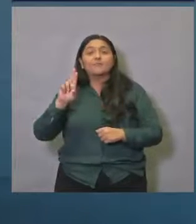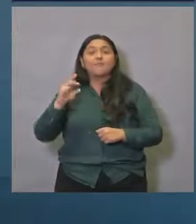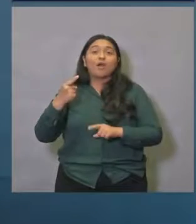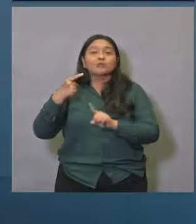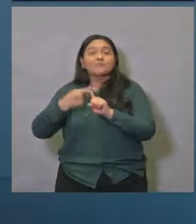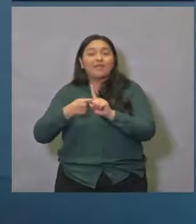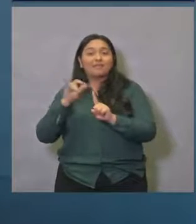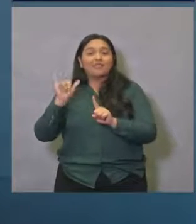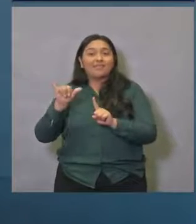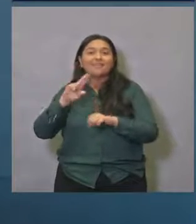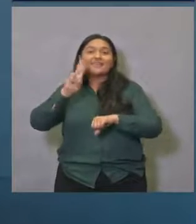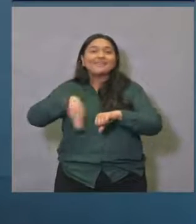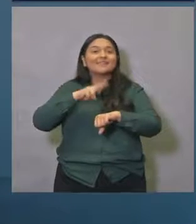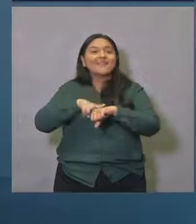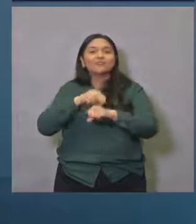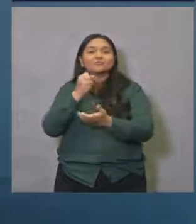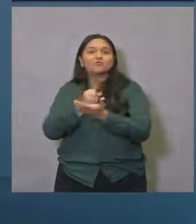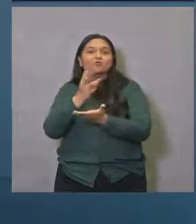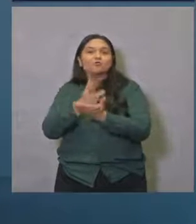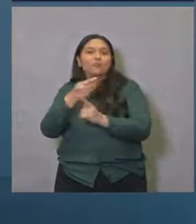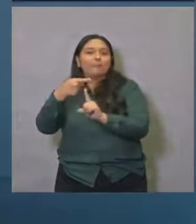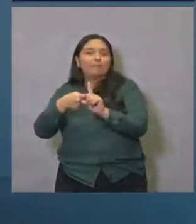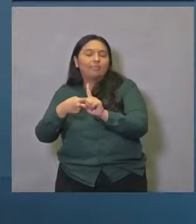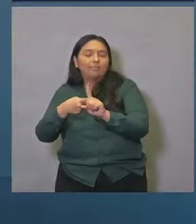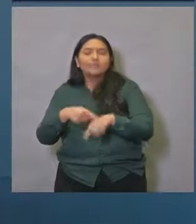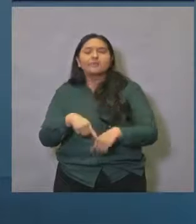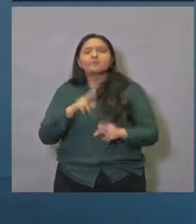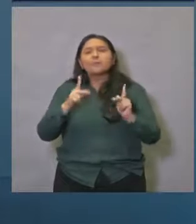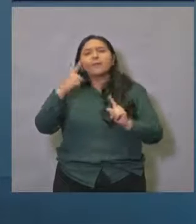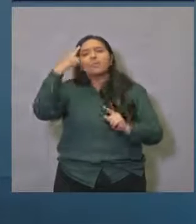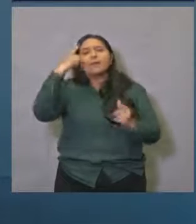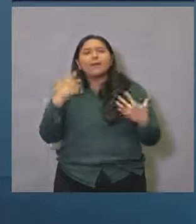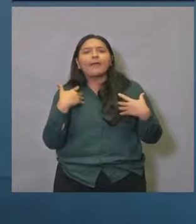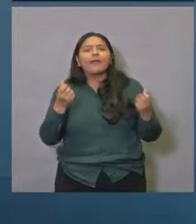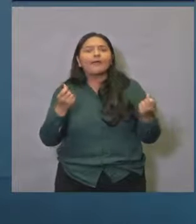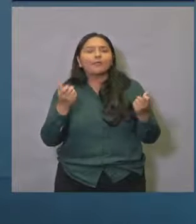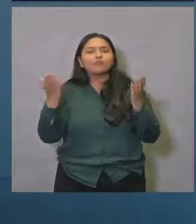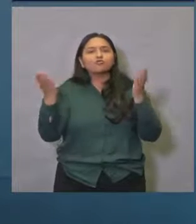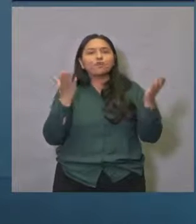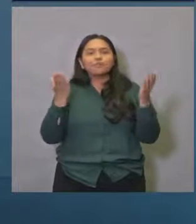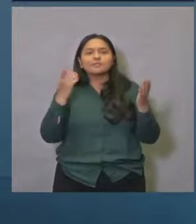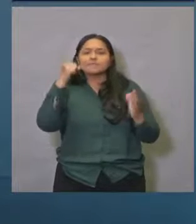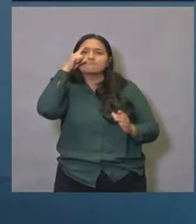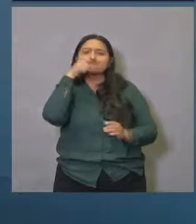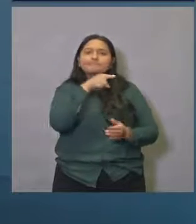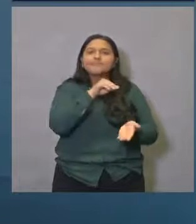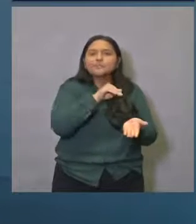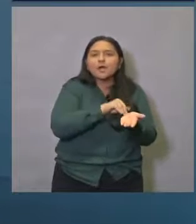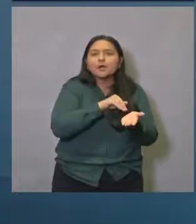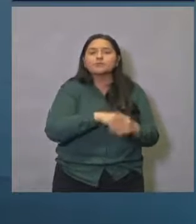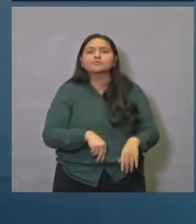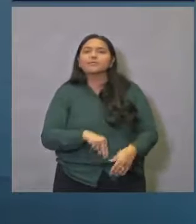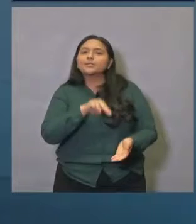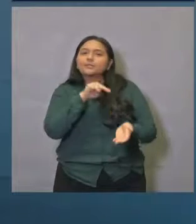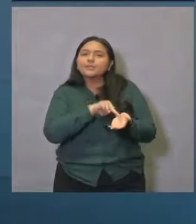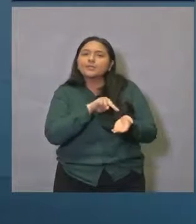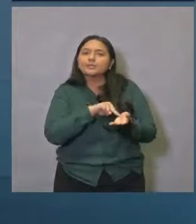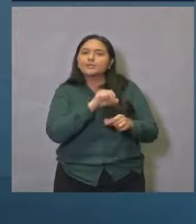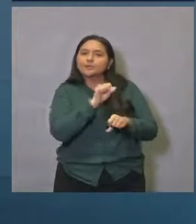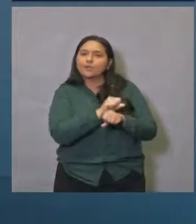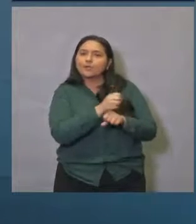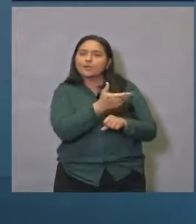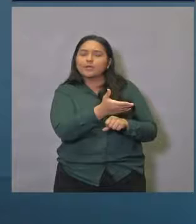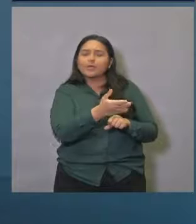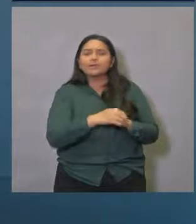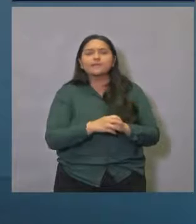Social Worker Month. And when people think about health services, they're often thinking of the physicians and the nurses who are working on the front lines.